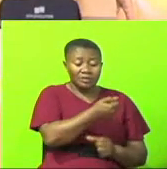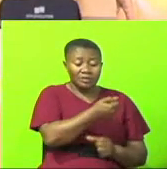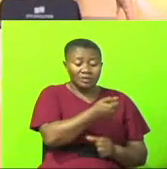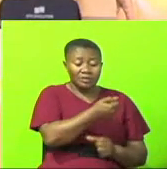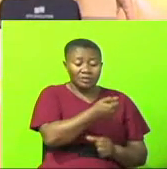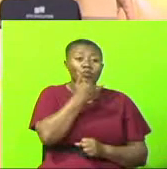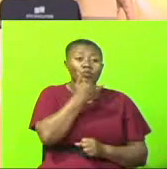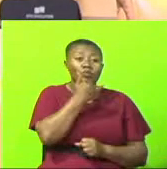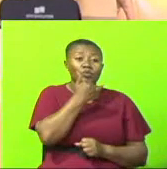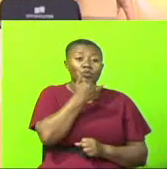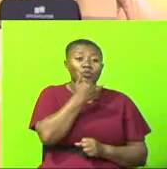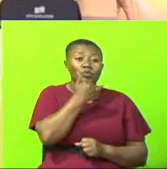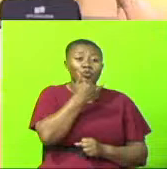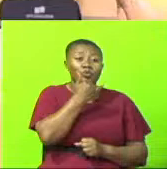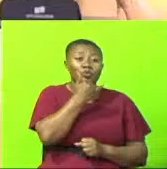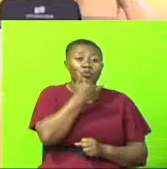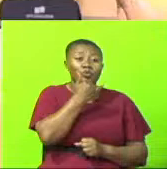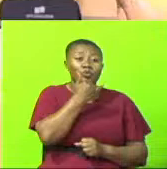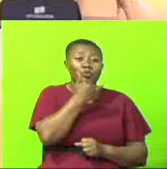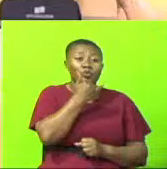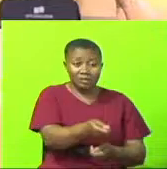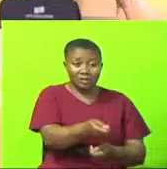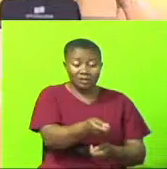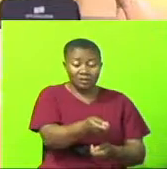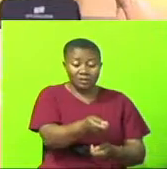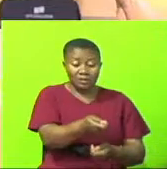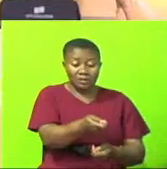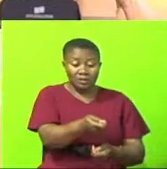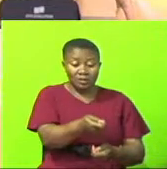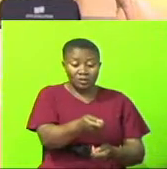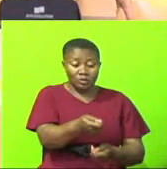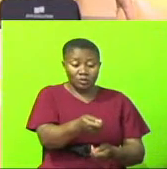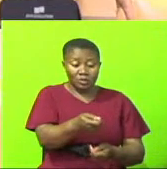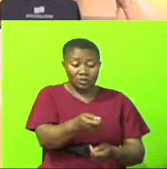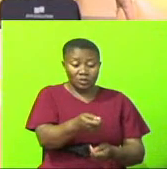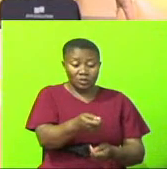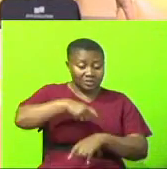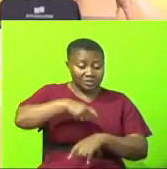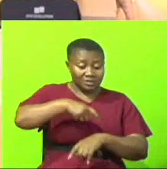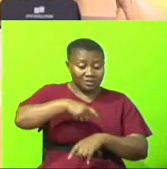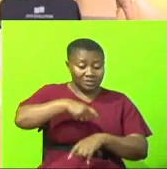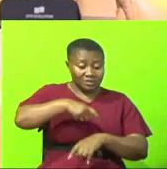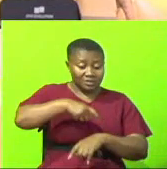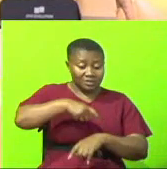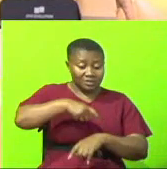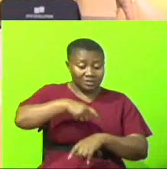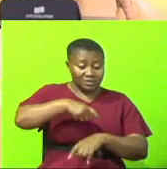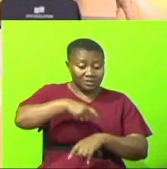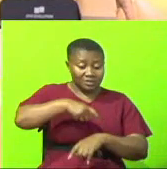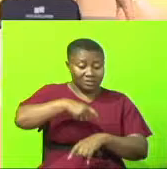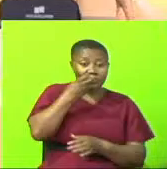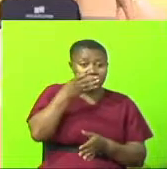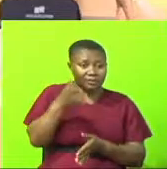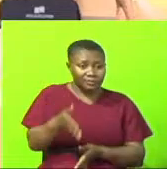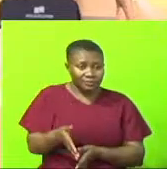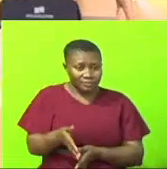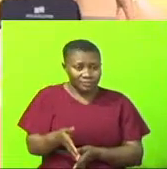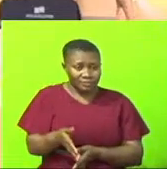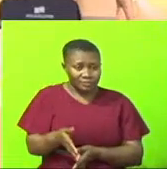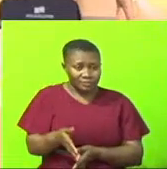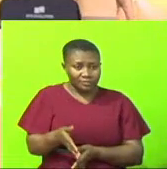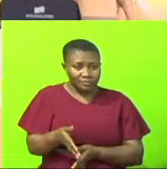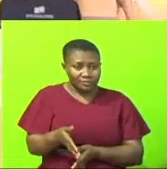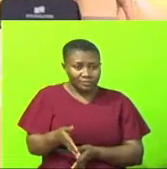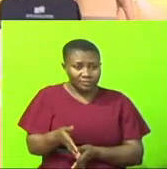the Right Honorable Mike Okoye, does not necessarily mean that it is that procedure that